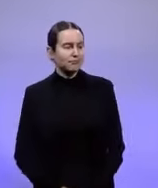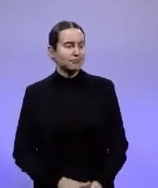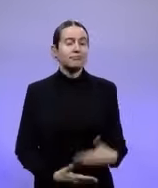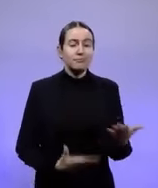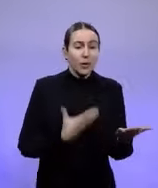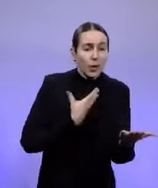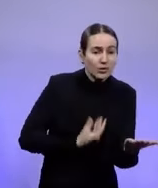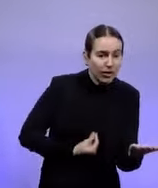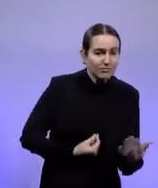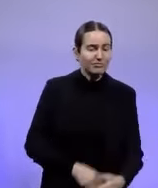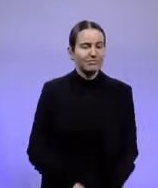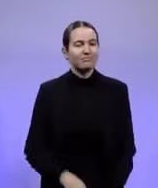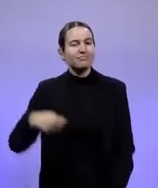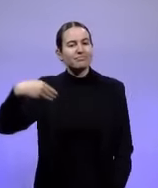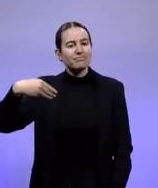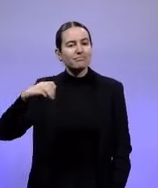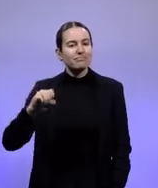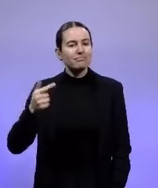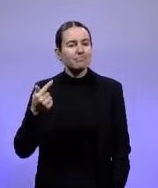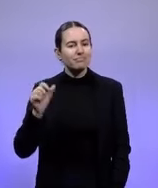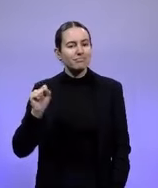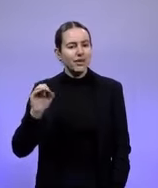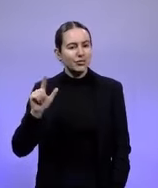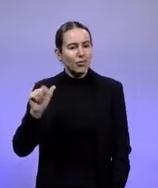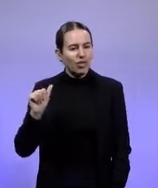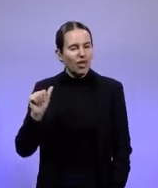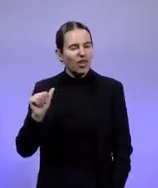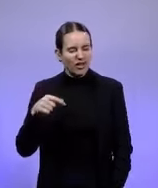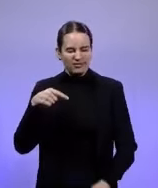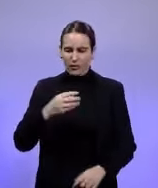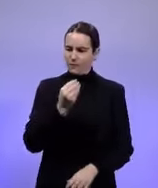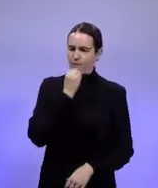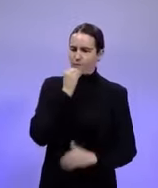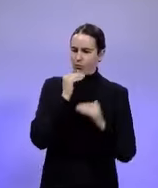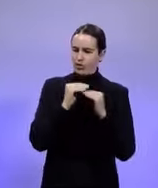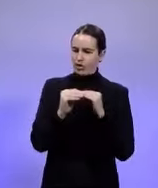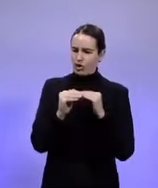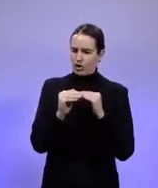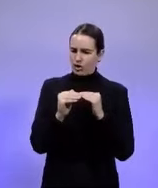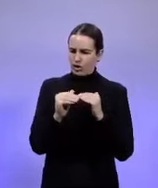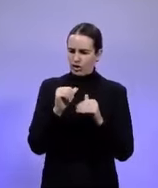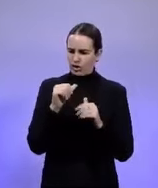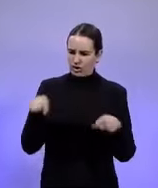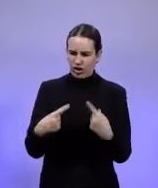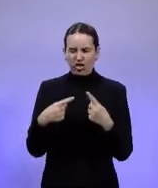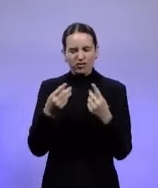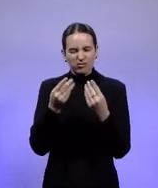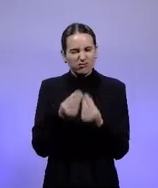and Roberta, we can cope with this challenge as well. Thank you. All the best.